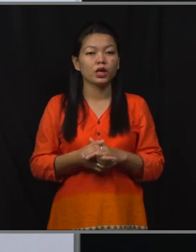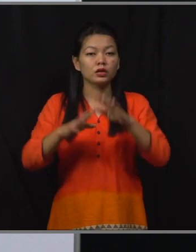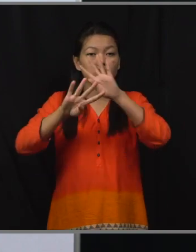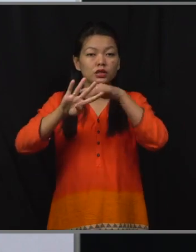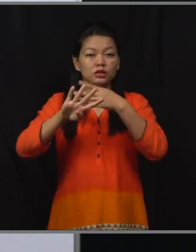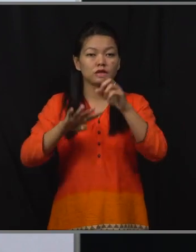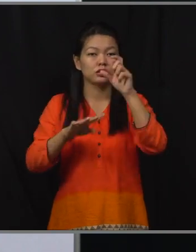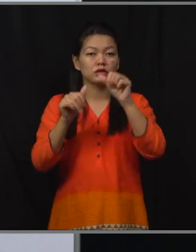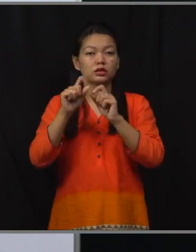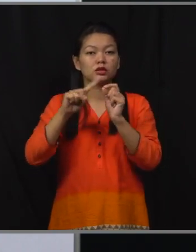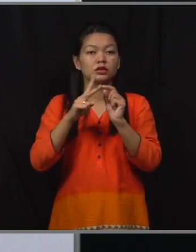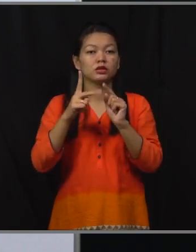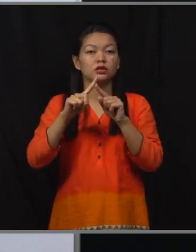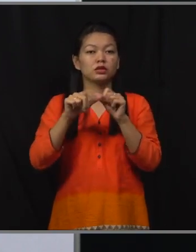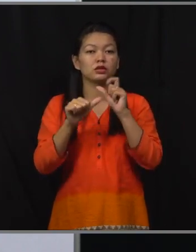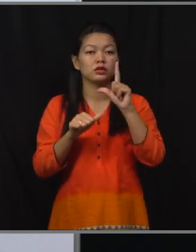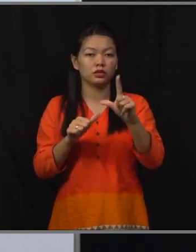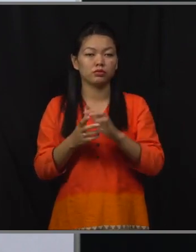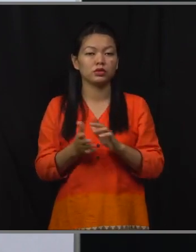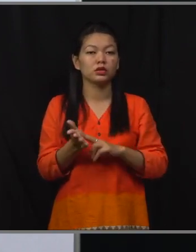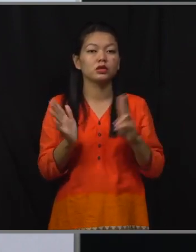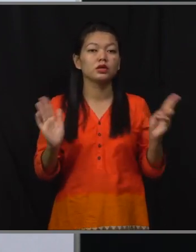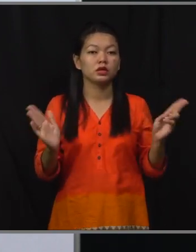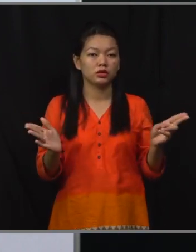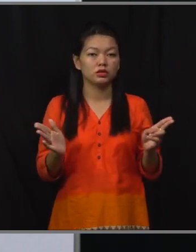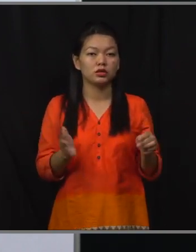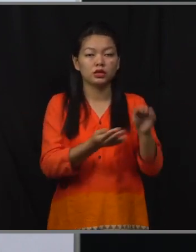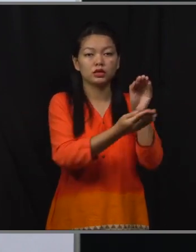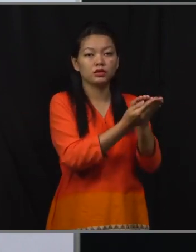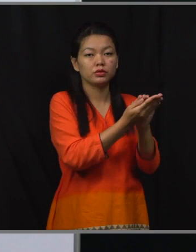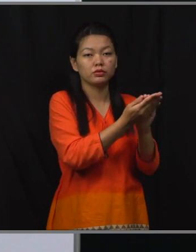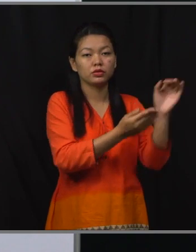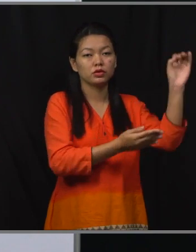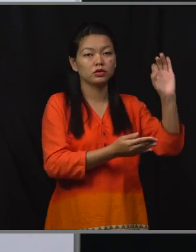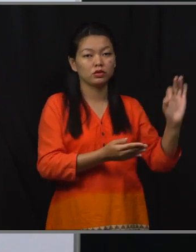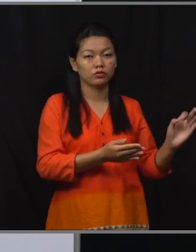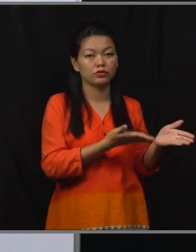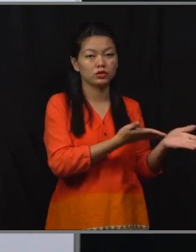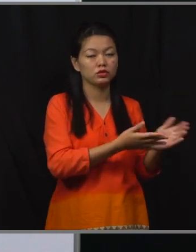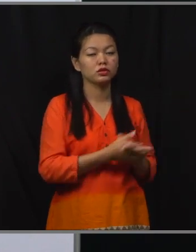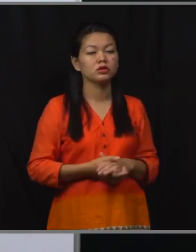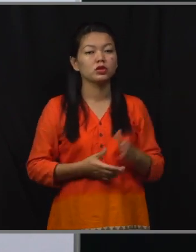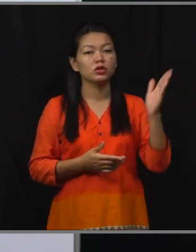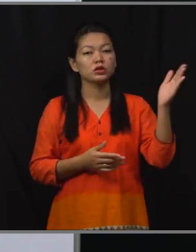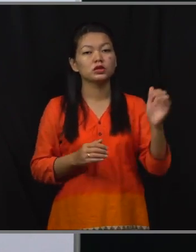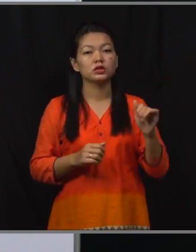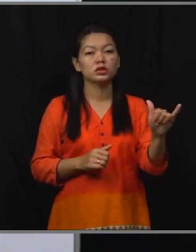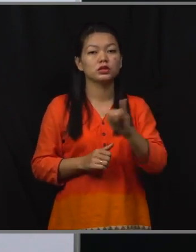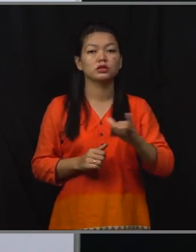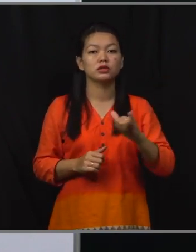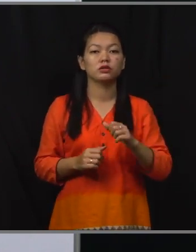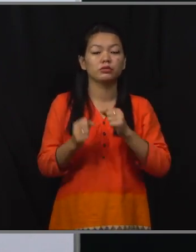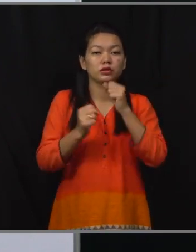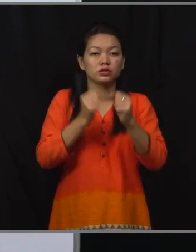are capital in nature, where they are kept in the office for use. Therefore, this is treated as a sports